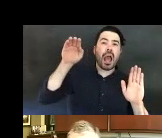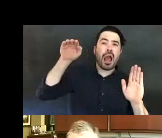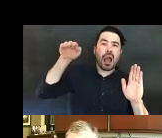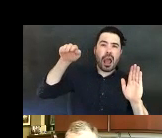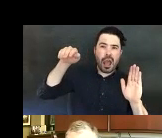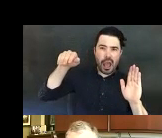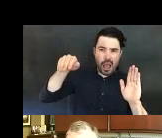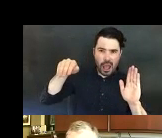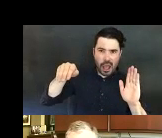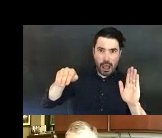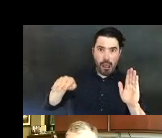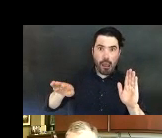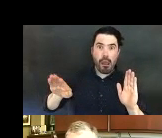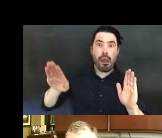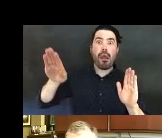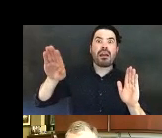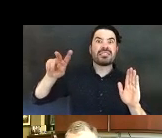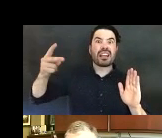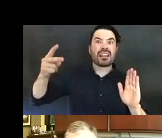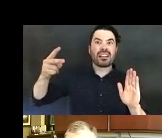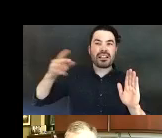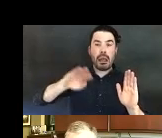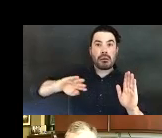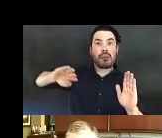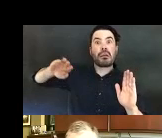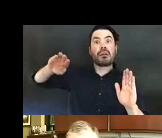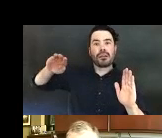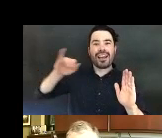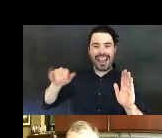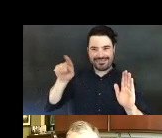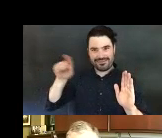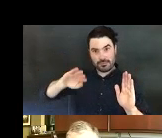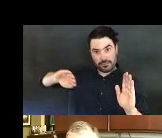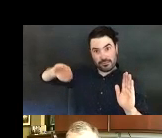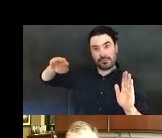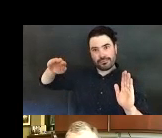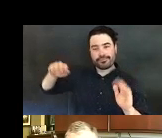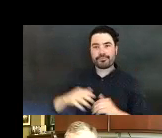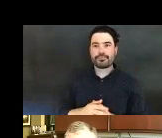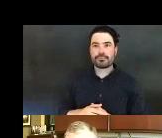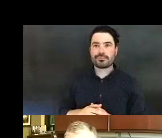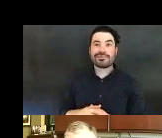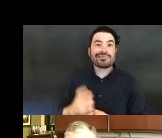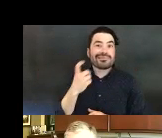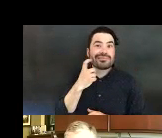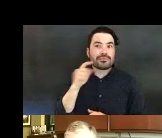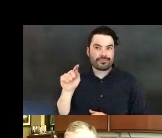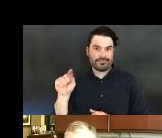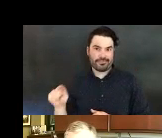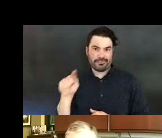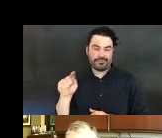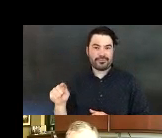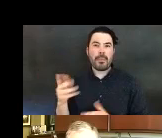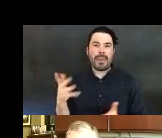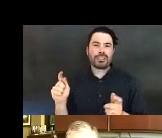then this kind of second wave that has come up in the latter part of the graph. The last two data points here may change as this data gets